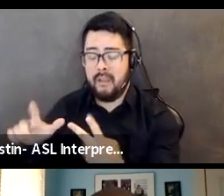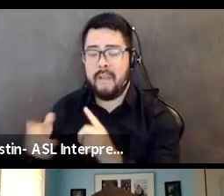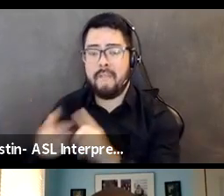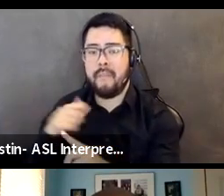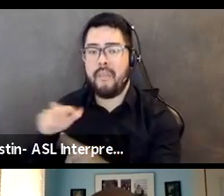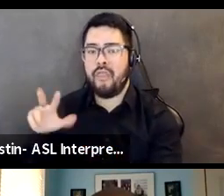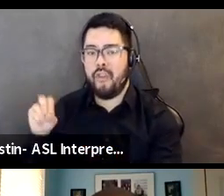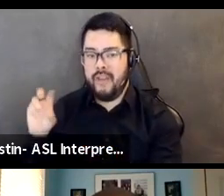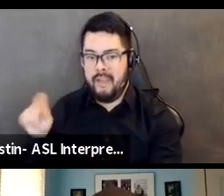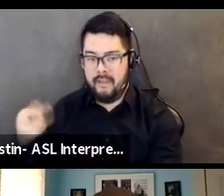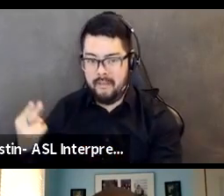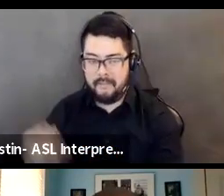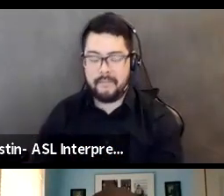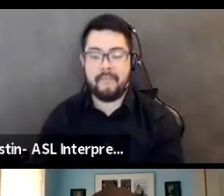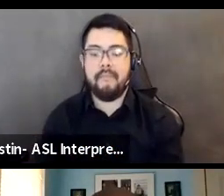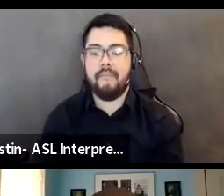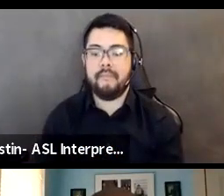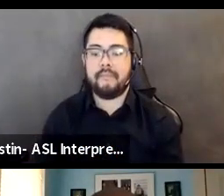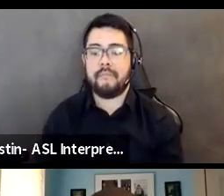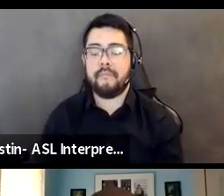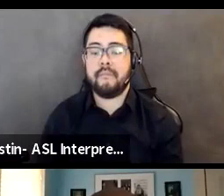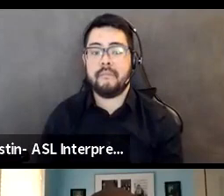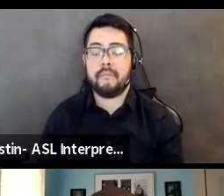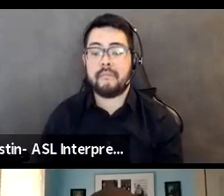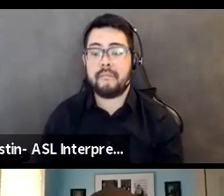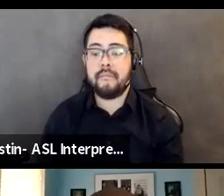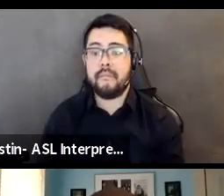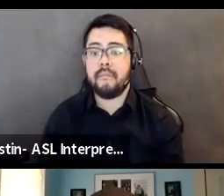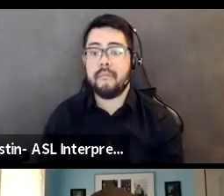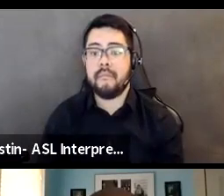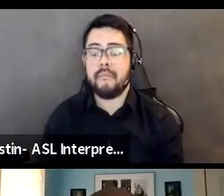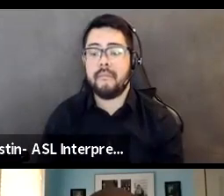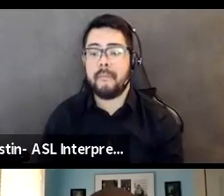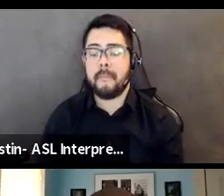30th ward alderwoman nugent